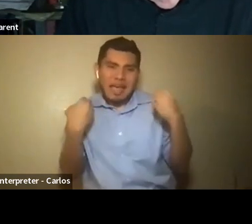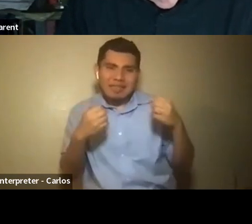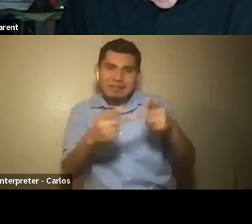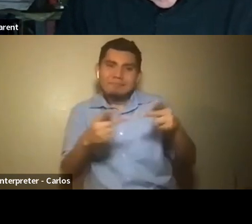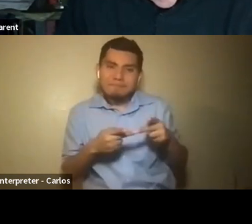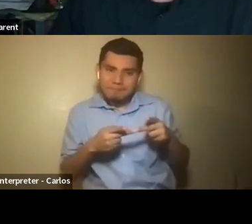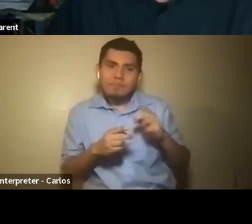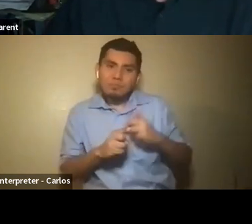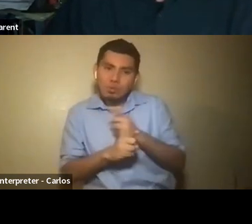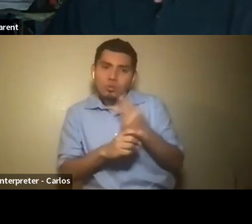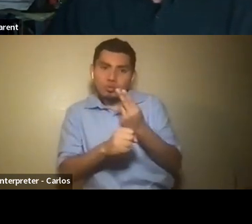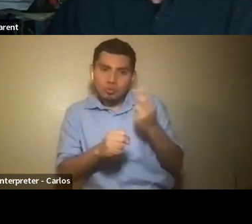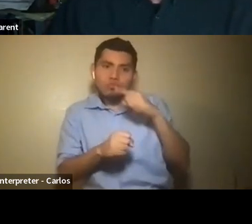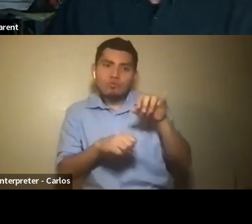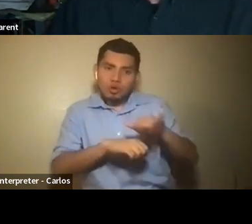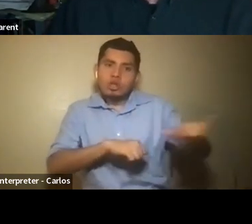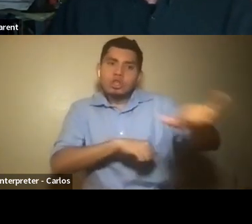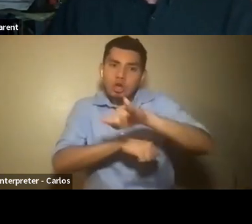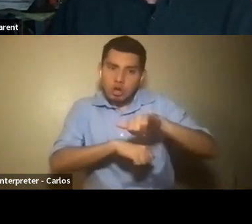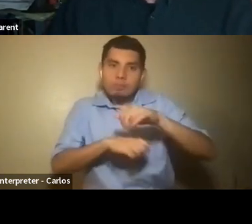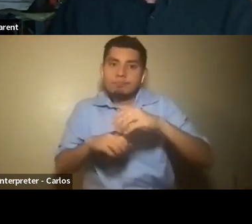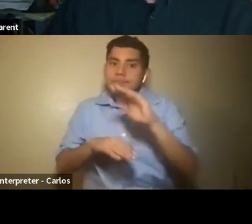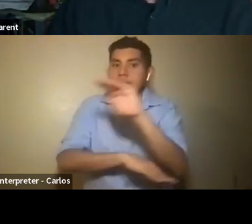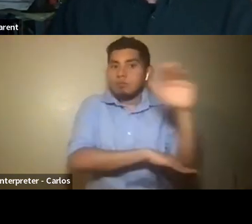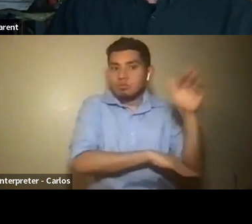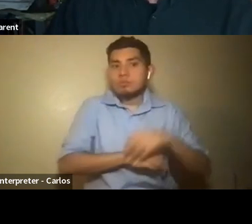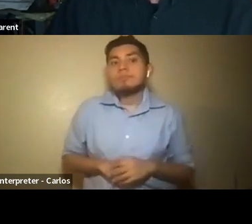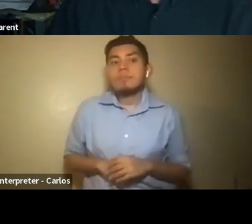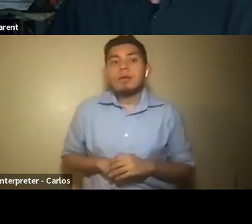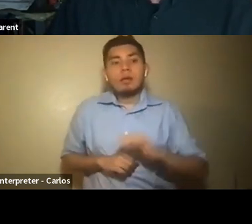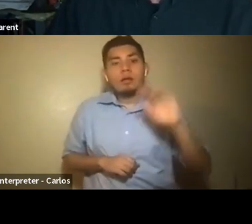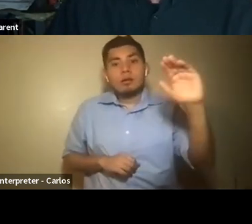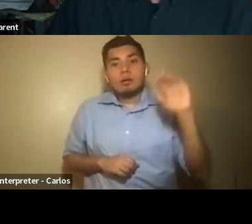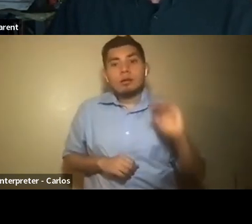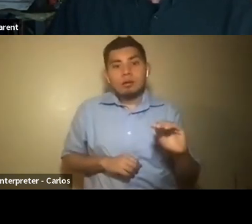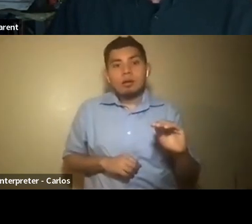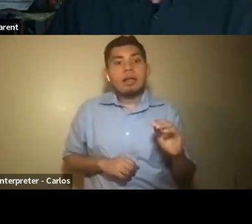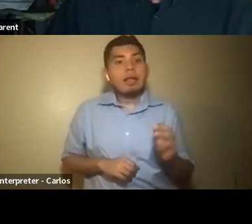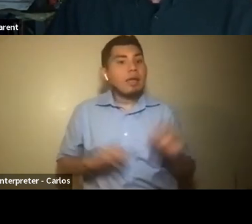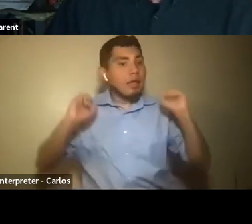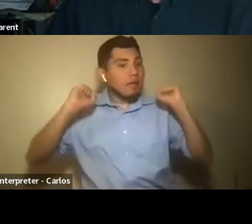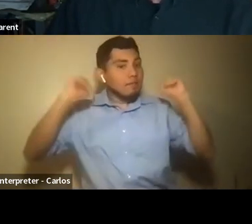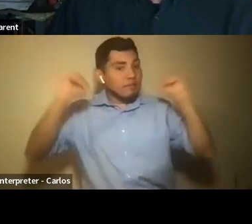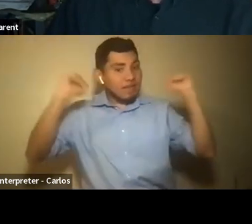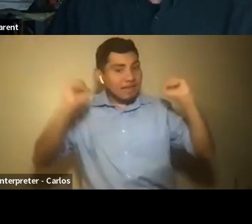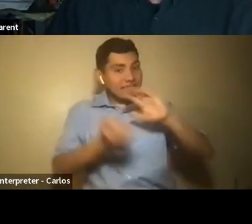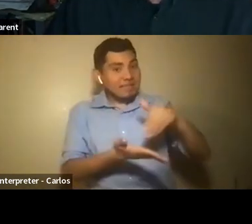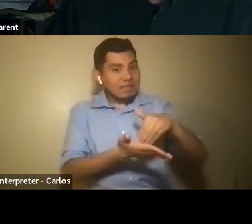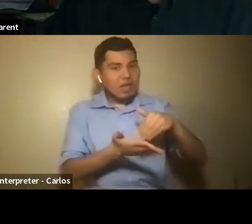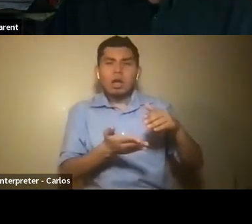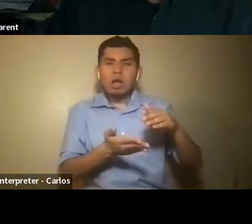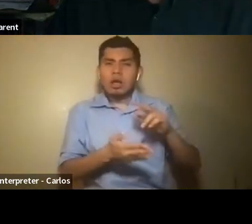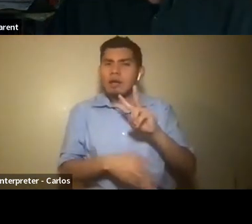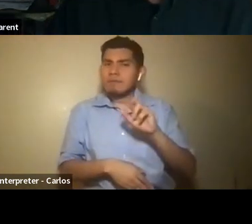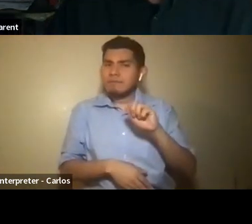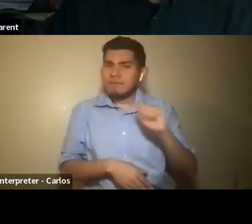in the afternoon hours. And moving on to the VAP Fitness Center room improvements. Sorry, the VAP Fitness